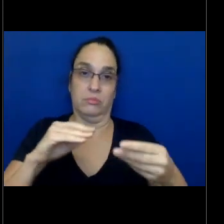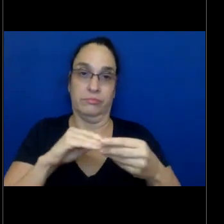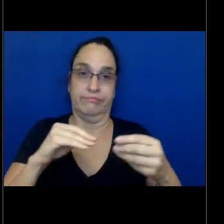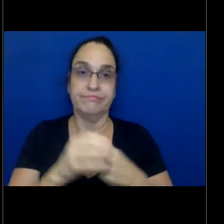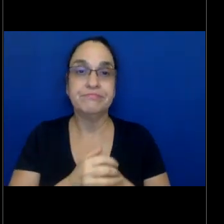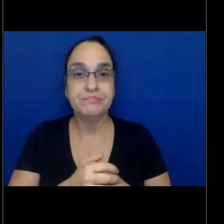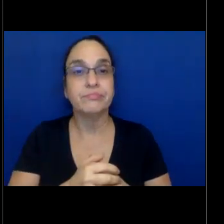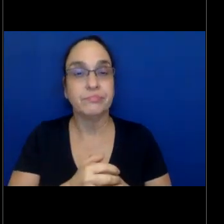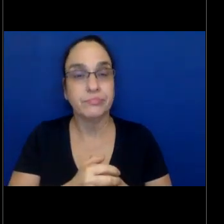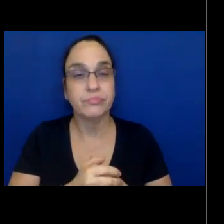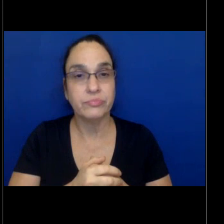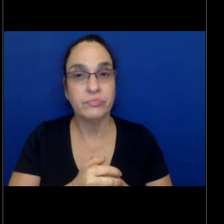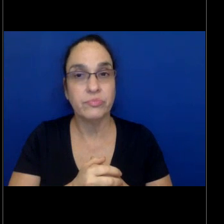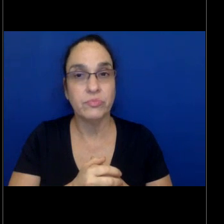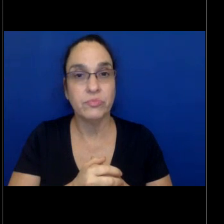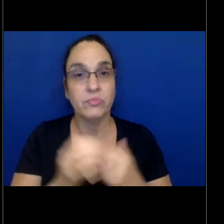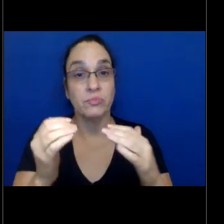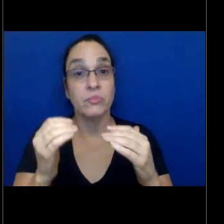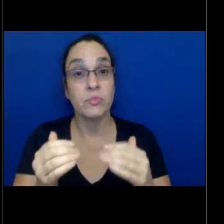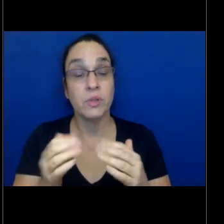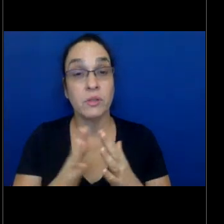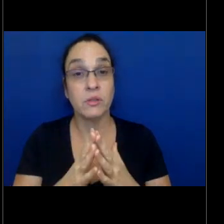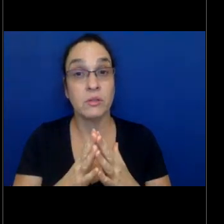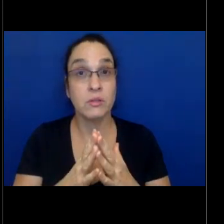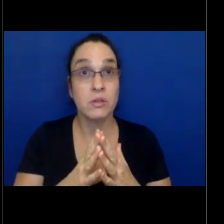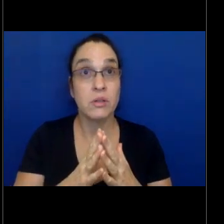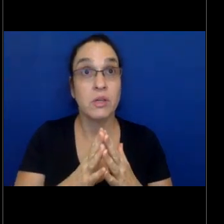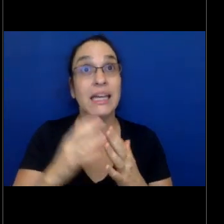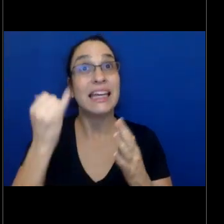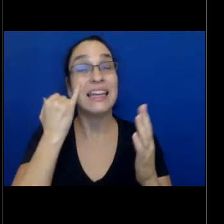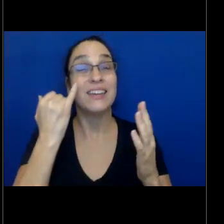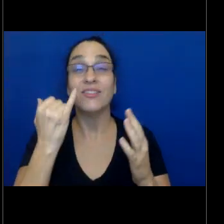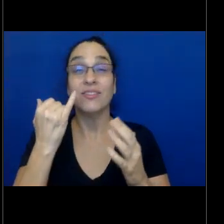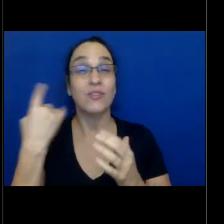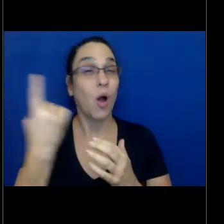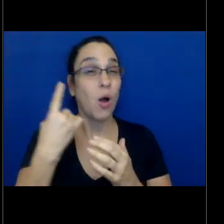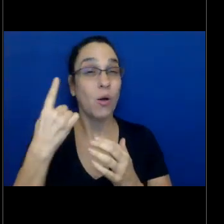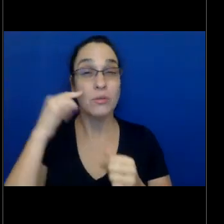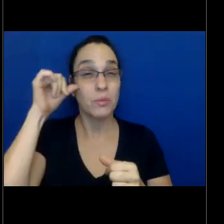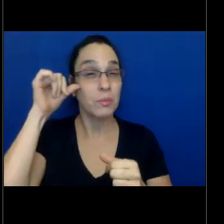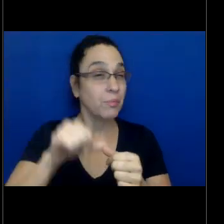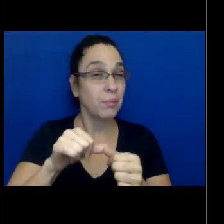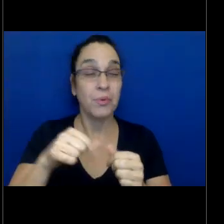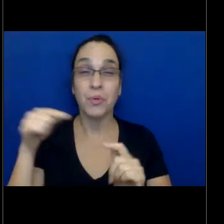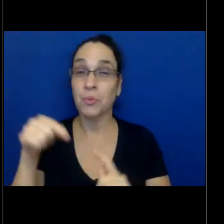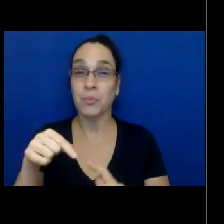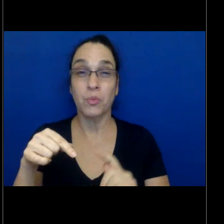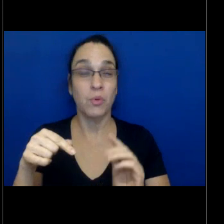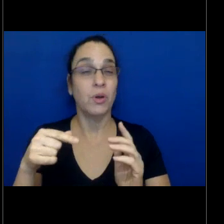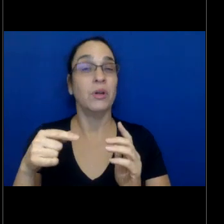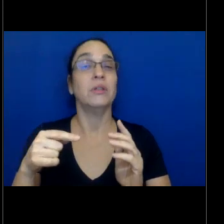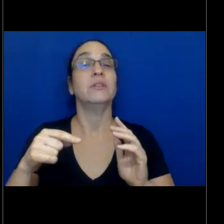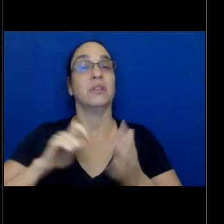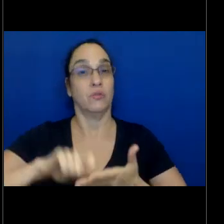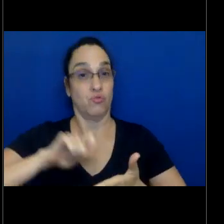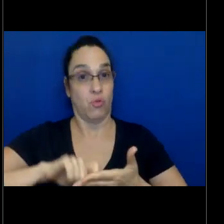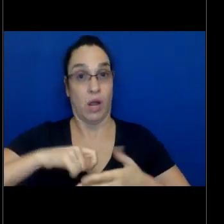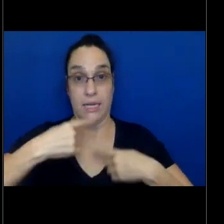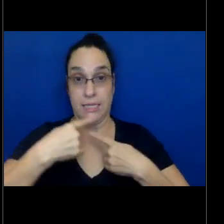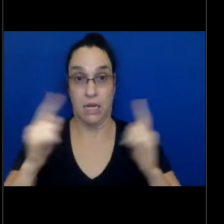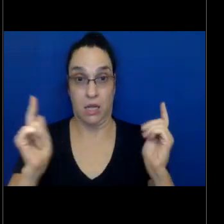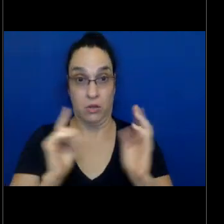as having to tell a story, and storytelling is presumably